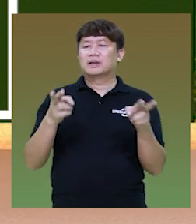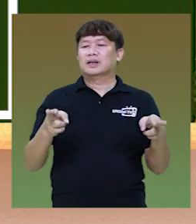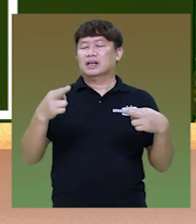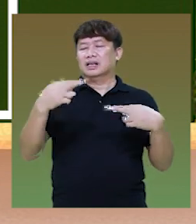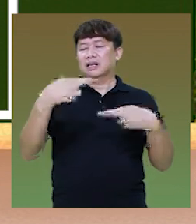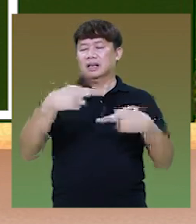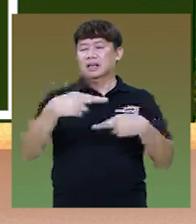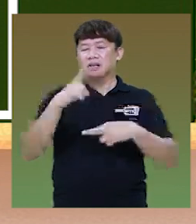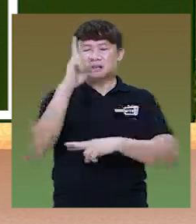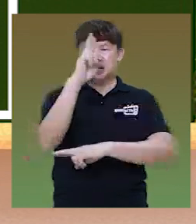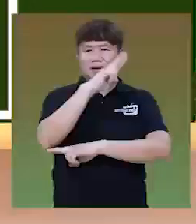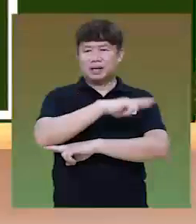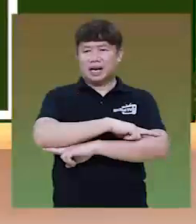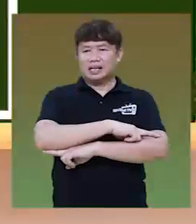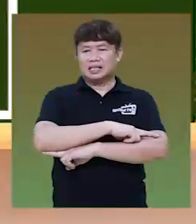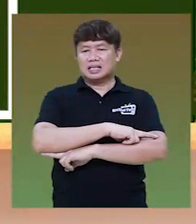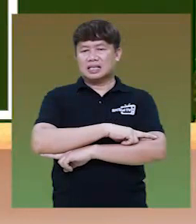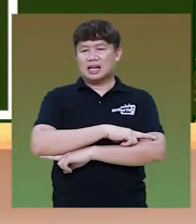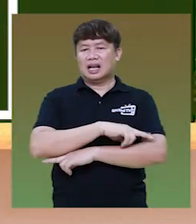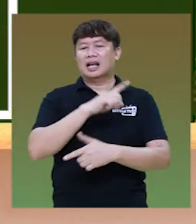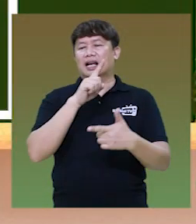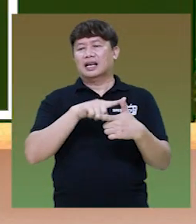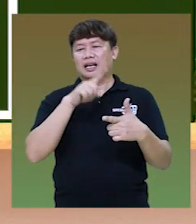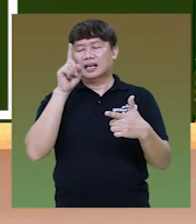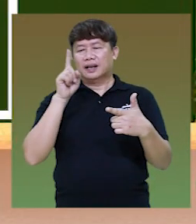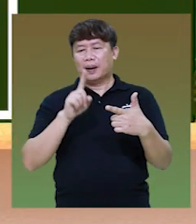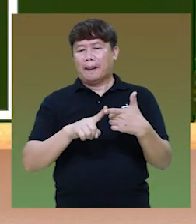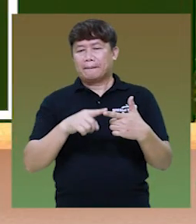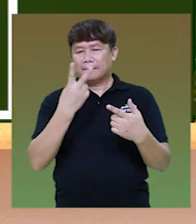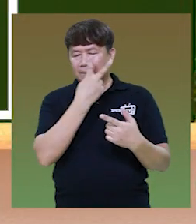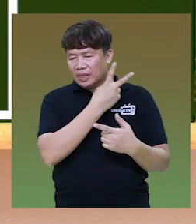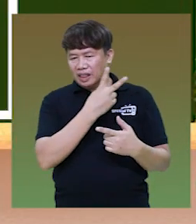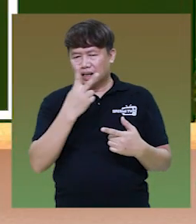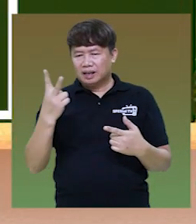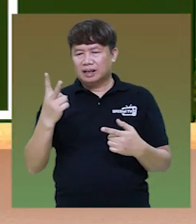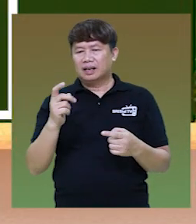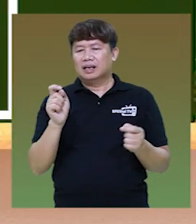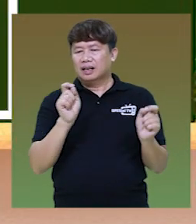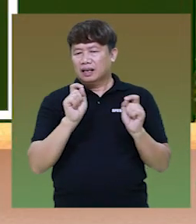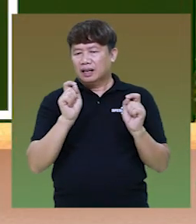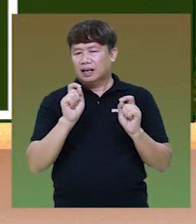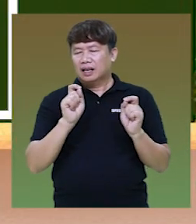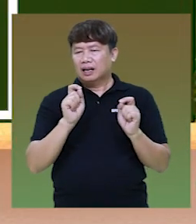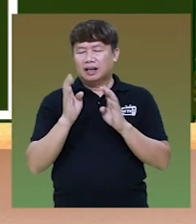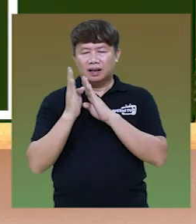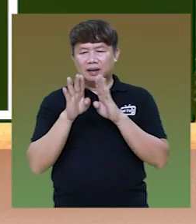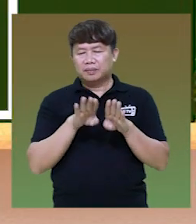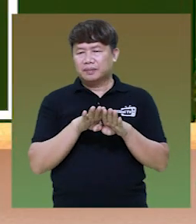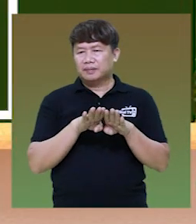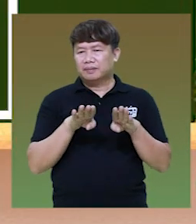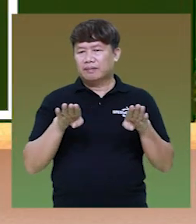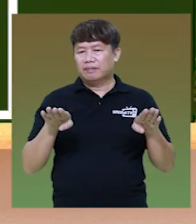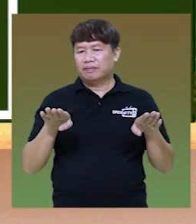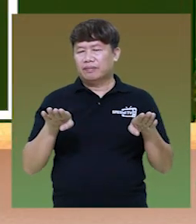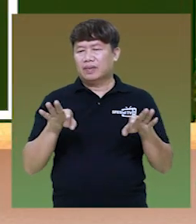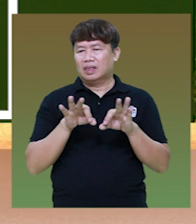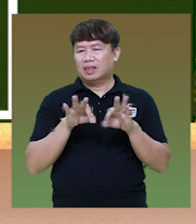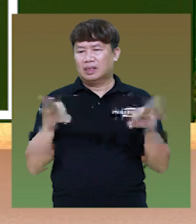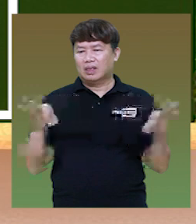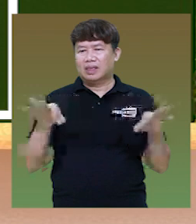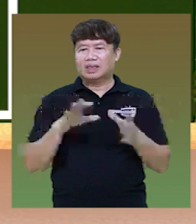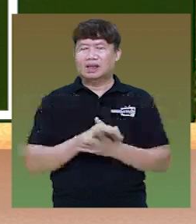room to rest. Then, he saw his toys on the bed and floor.